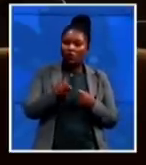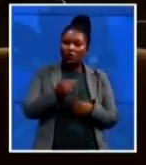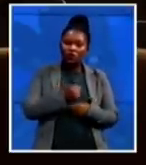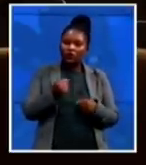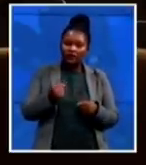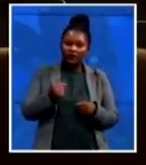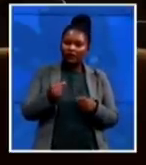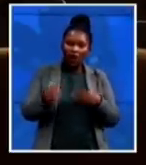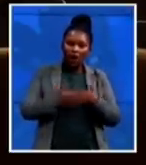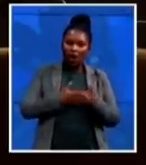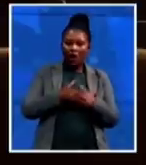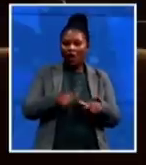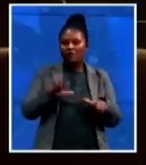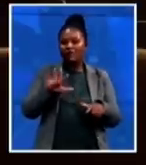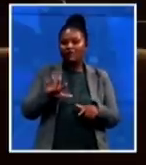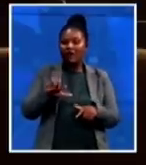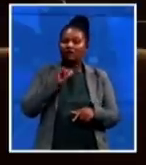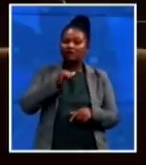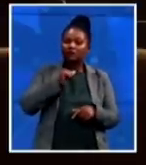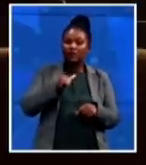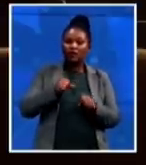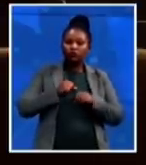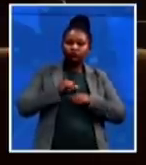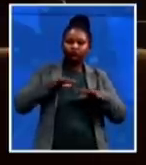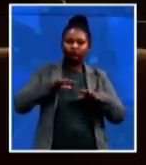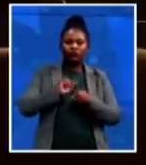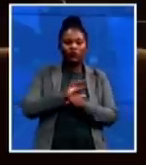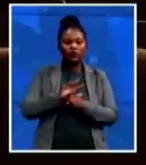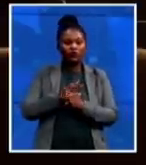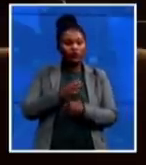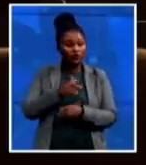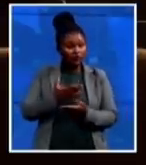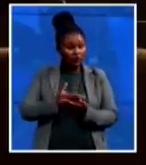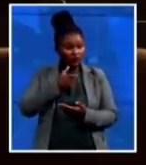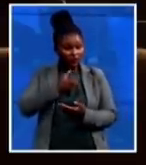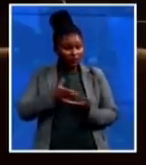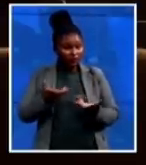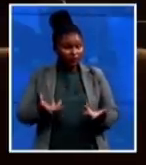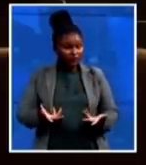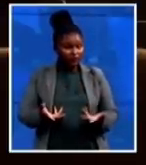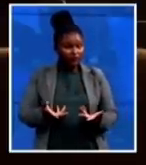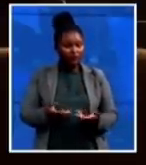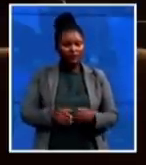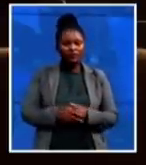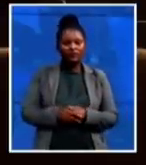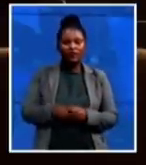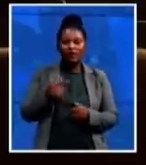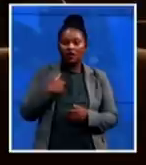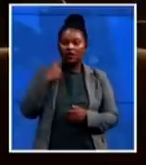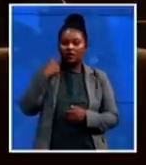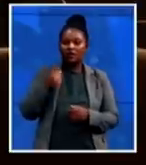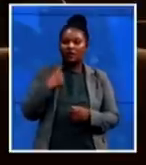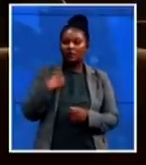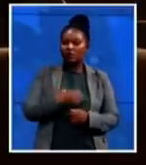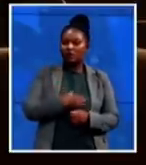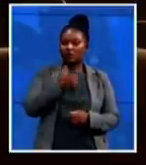COVID-19 infections rise? It's my impression that the president traveled with a fairly large contingent to